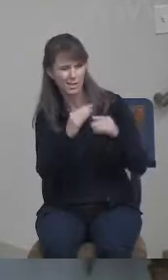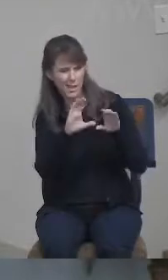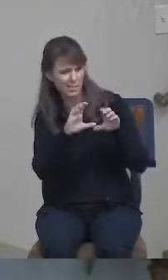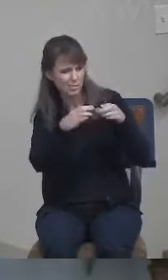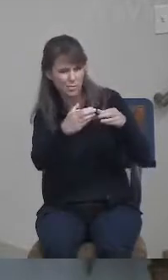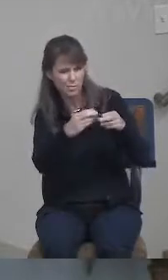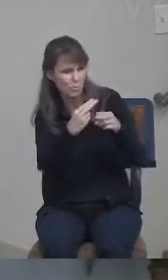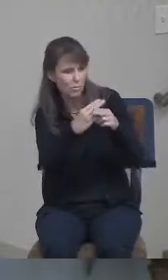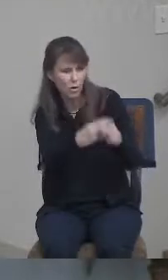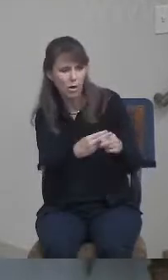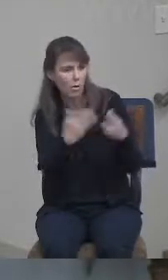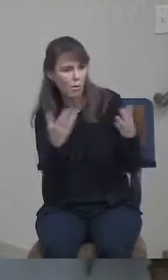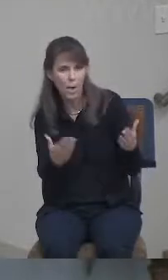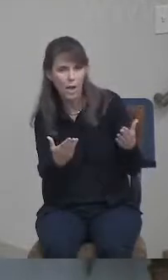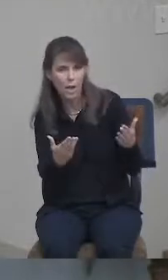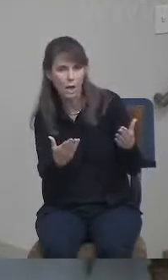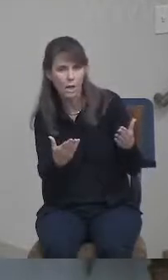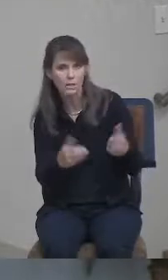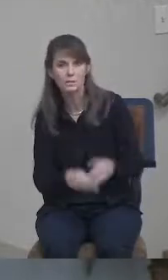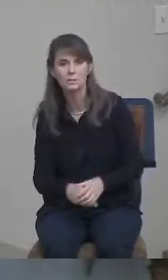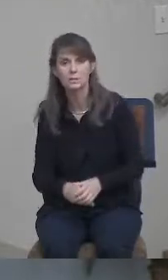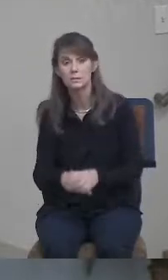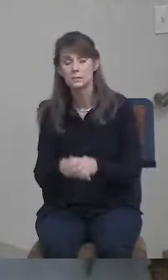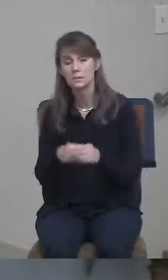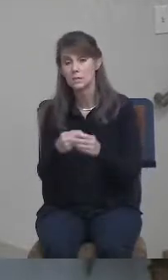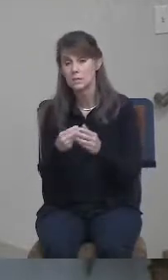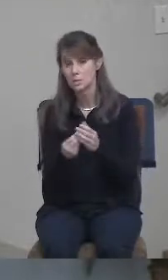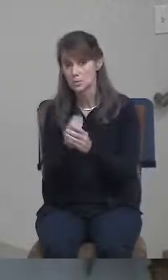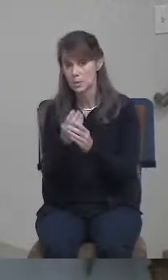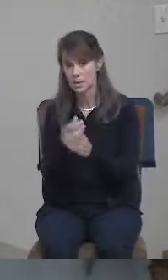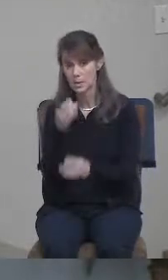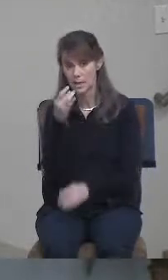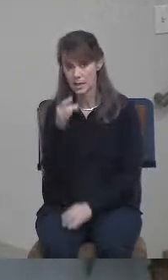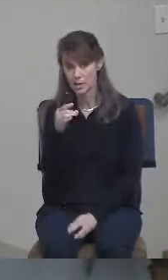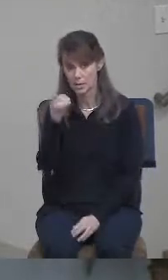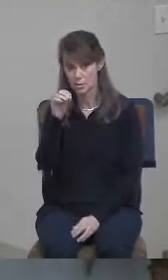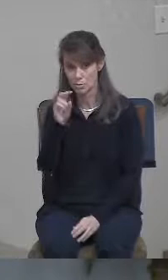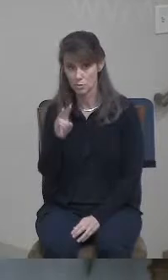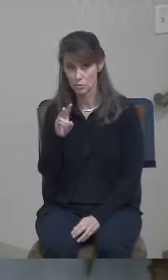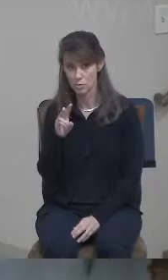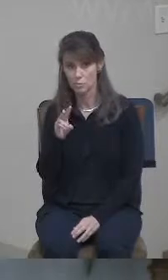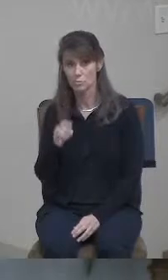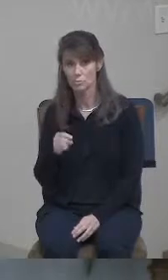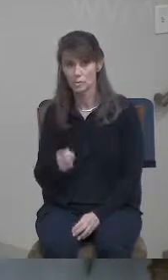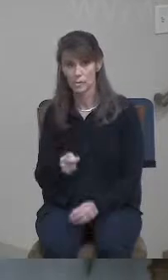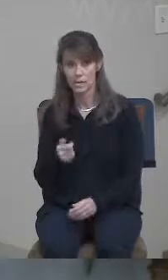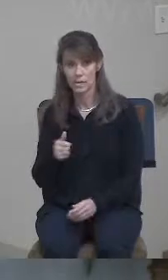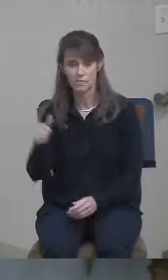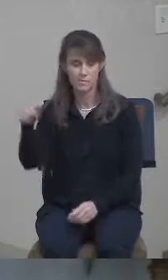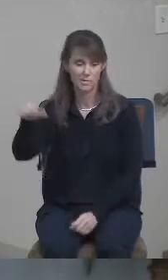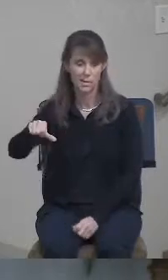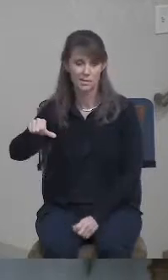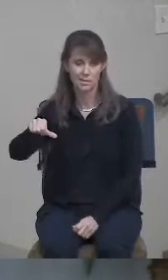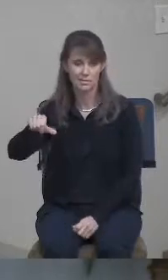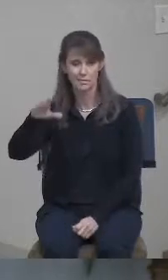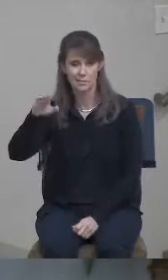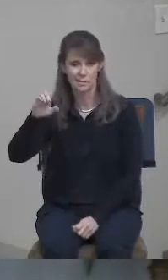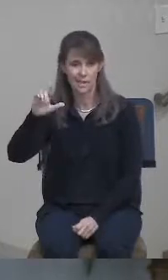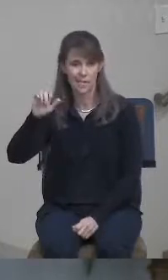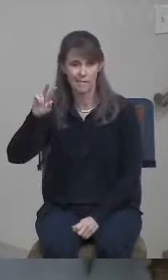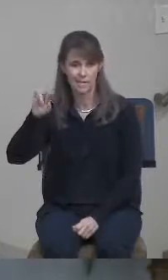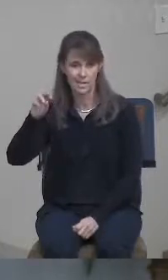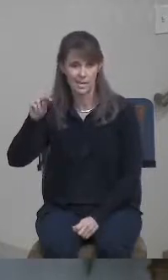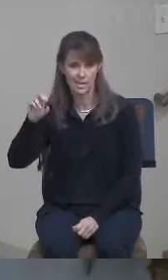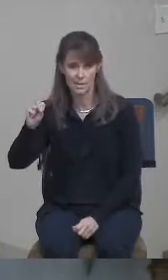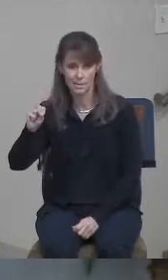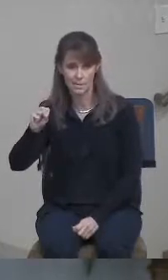tell. In the spring of 1802, having rejected the doctrine of Calvin and Universalism, to search the Scriptures to